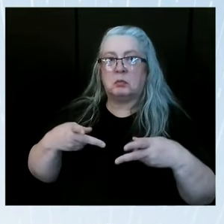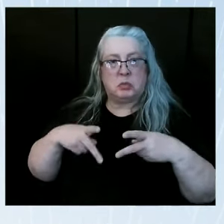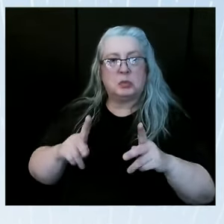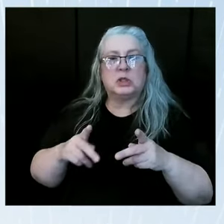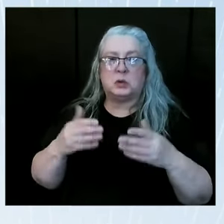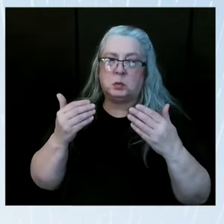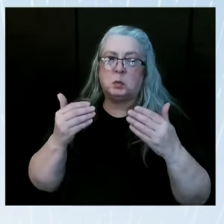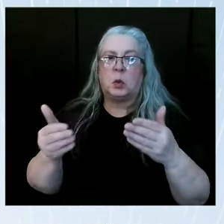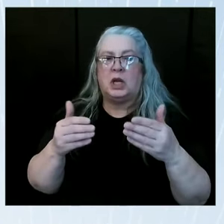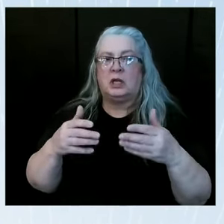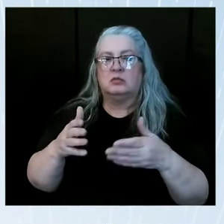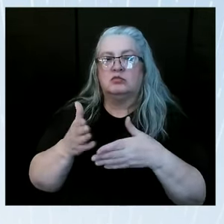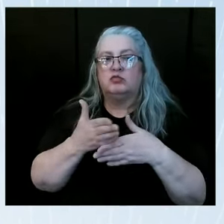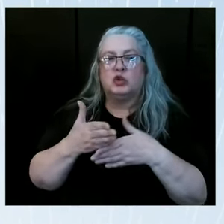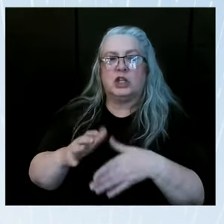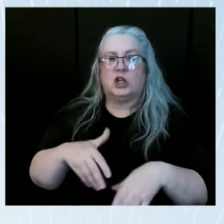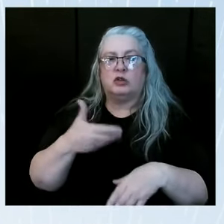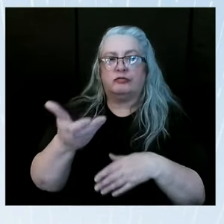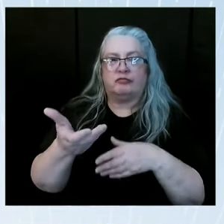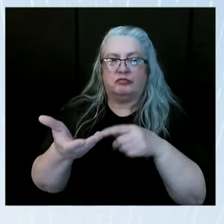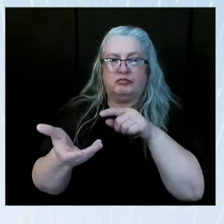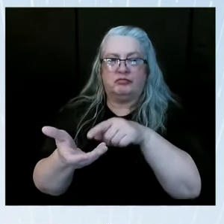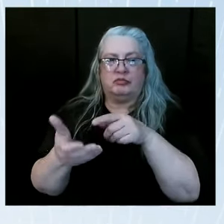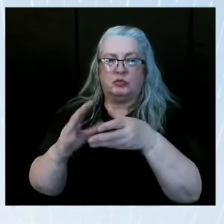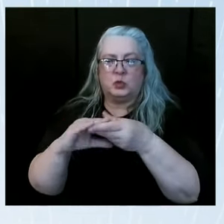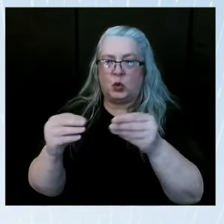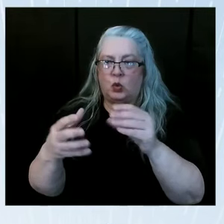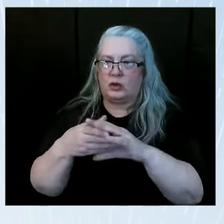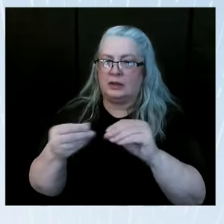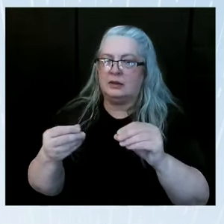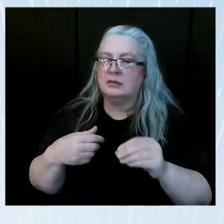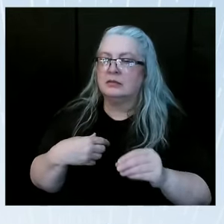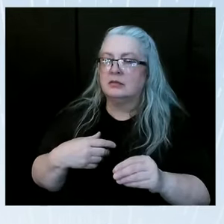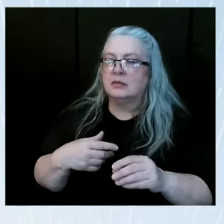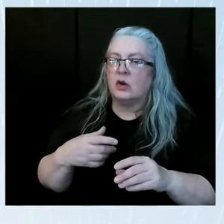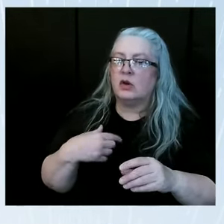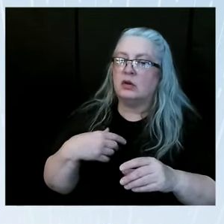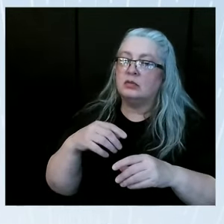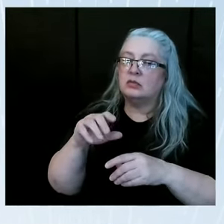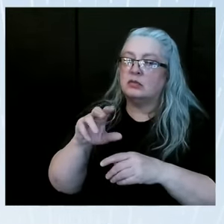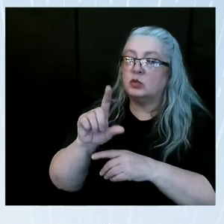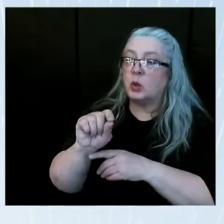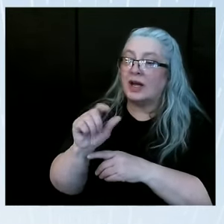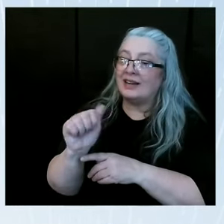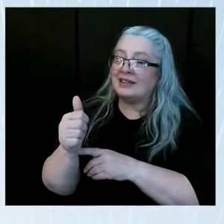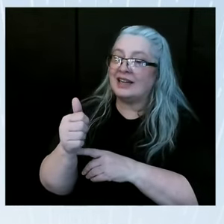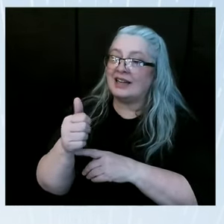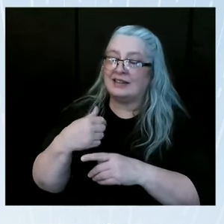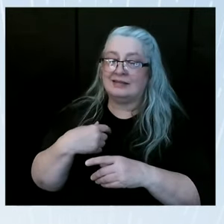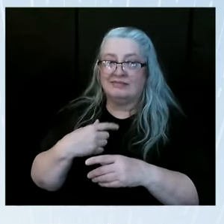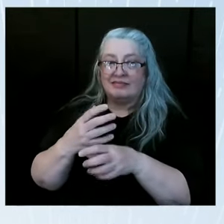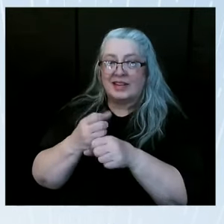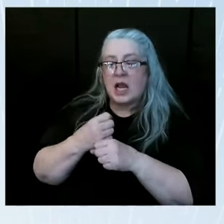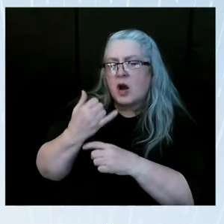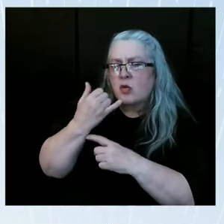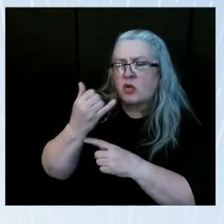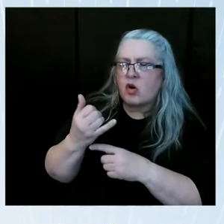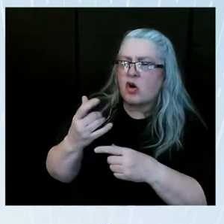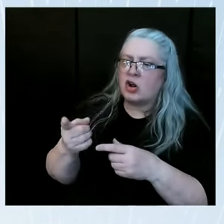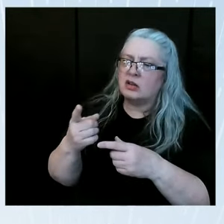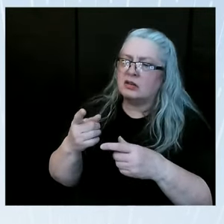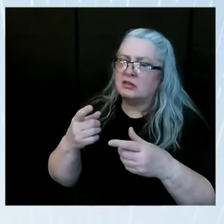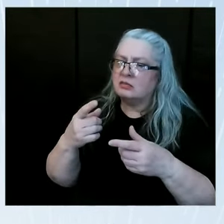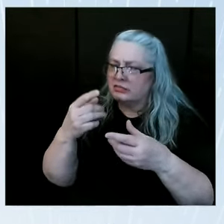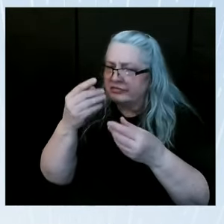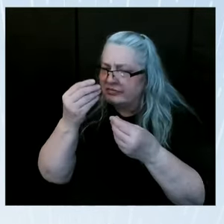harrowing phone call from a man who told them that he had abducted their aunt, Annalise, and would only release her